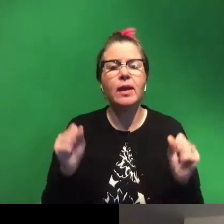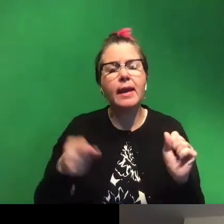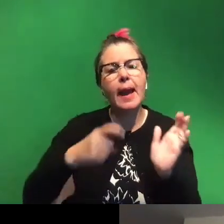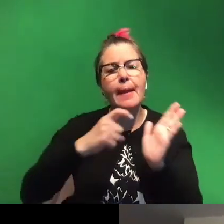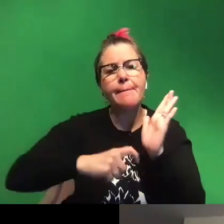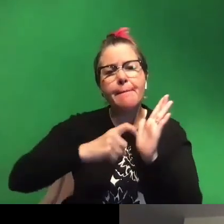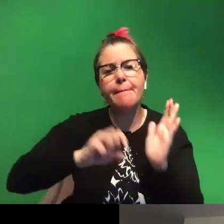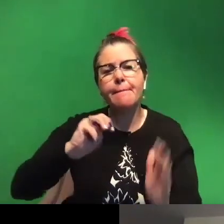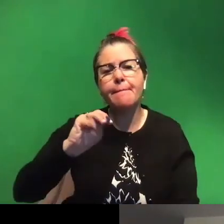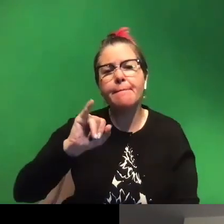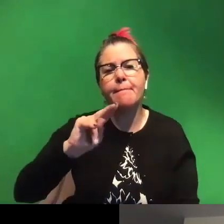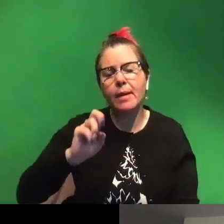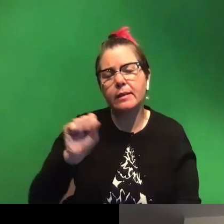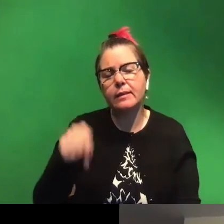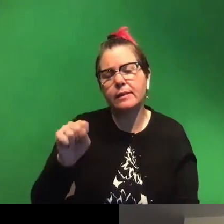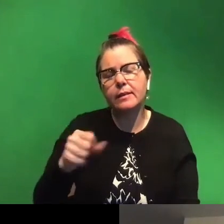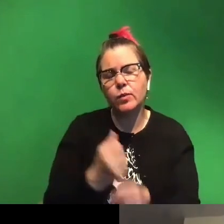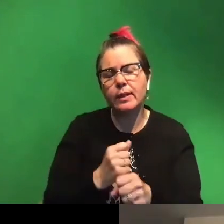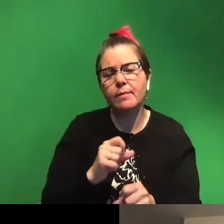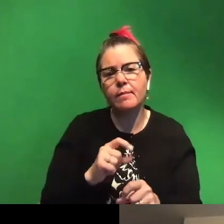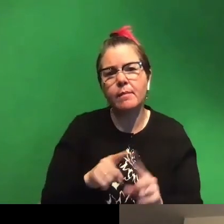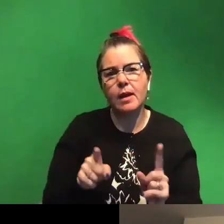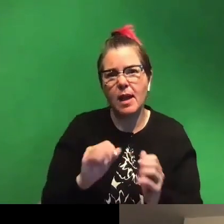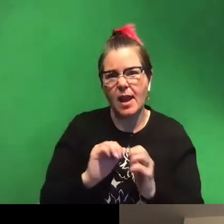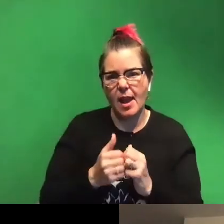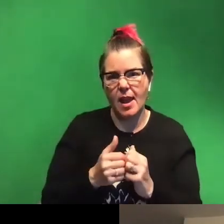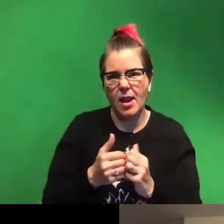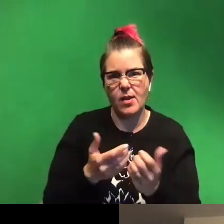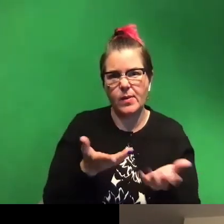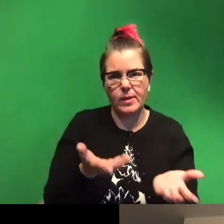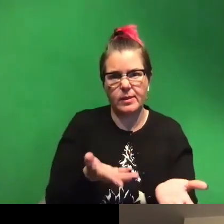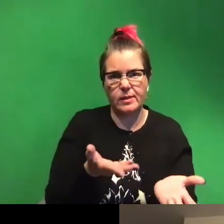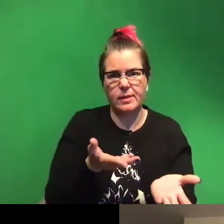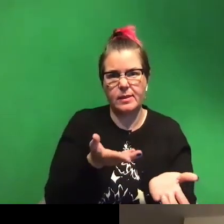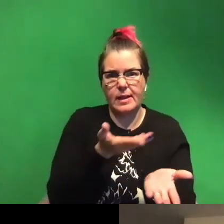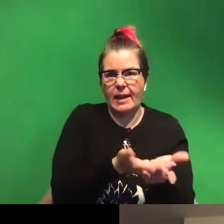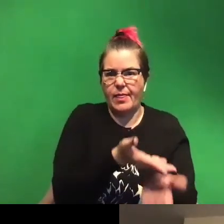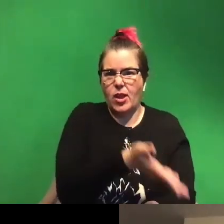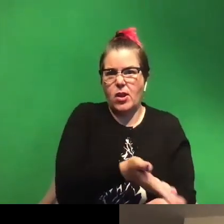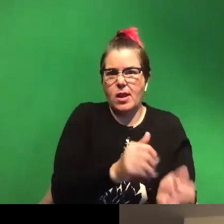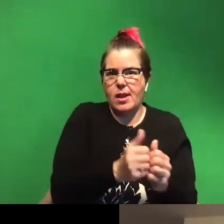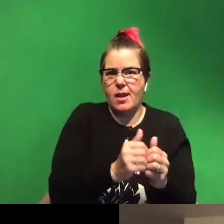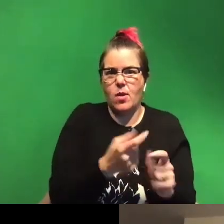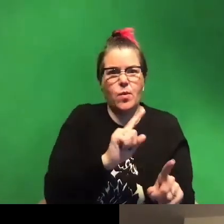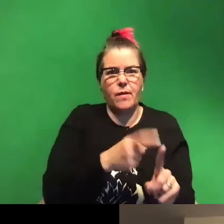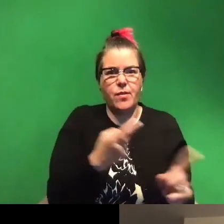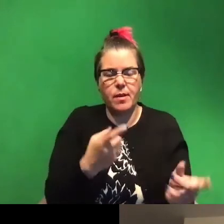can go to a mine and get gold, but then how did it how did it get to the